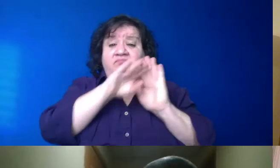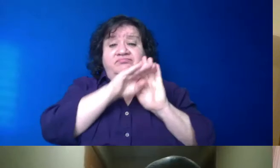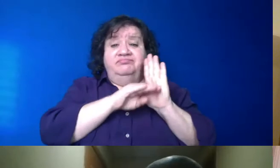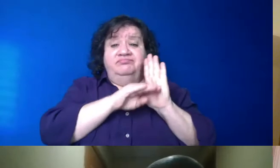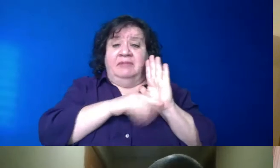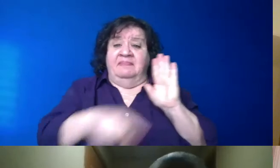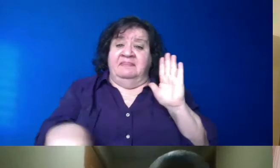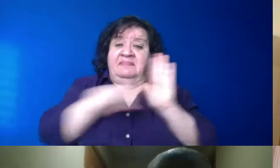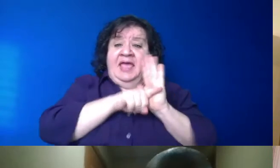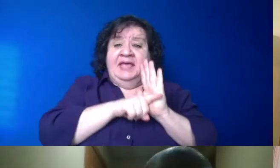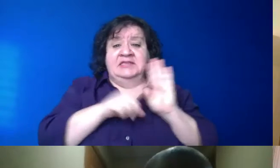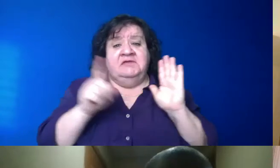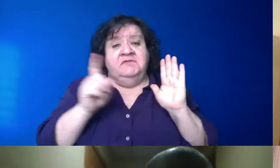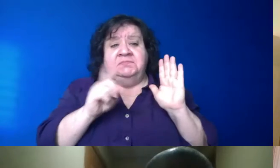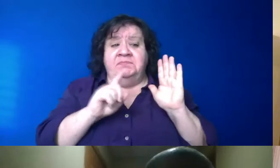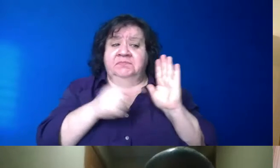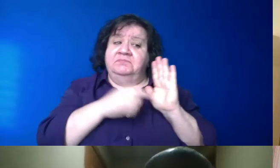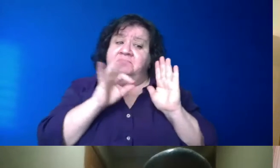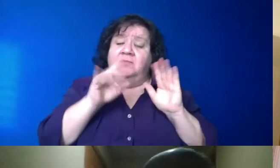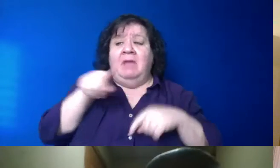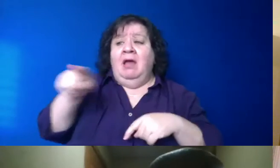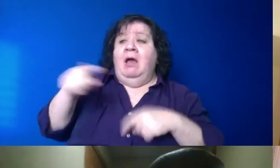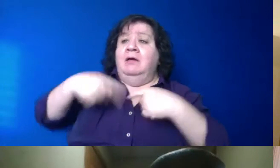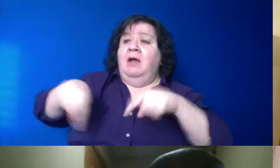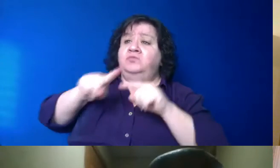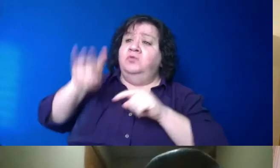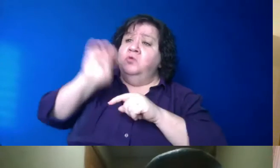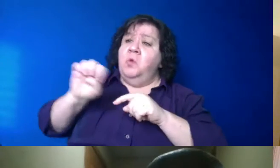Europe, but certainly I would agree the Oviedo